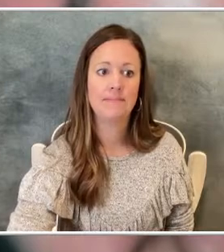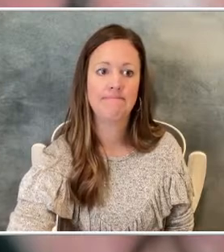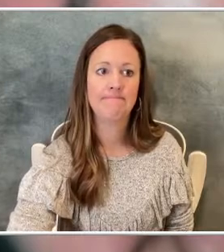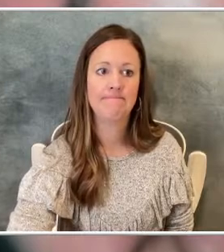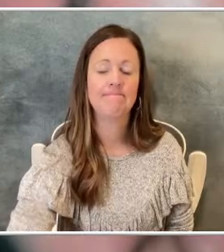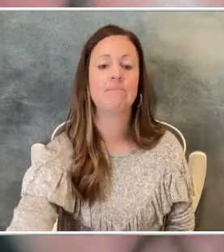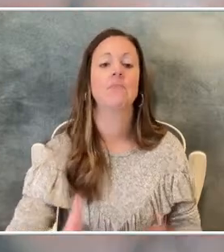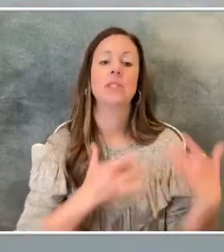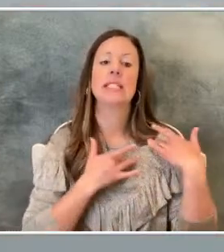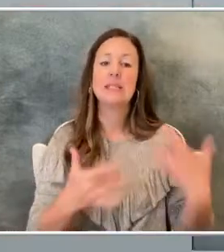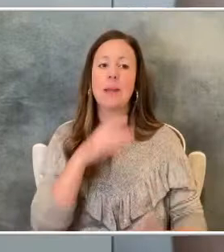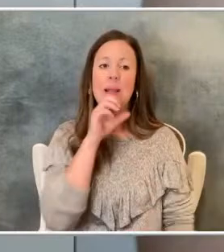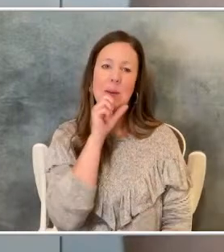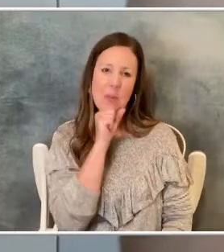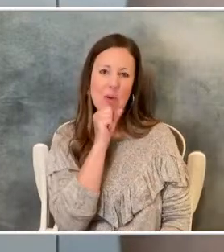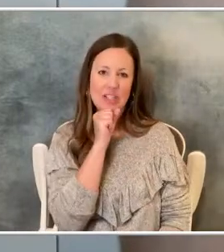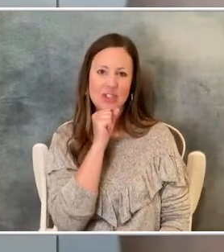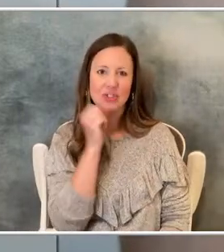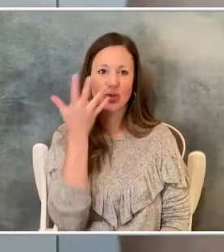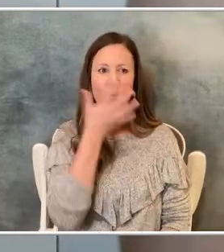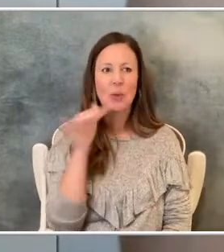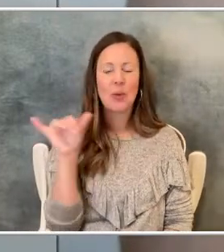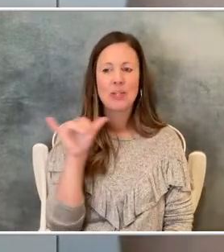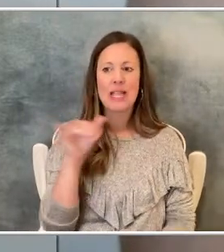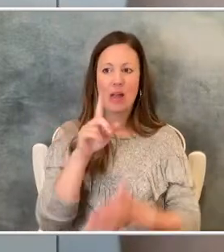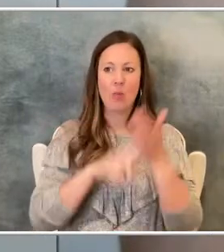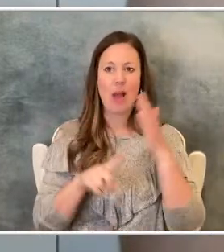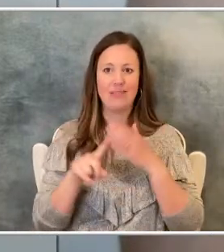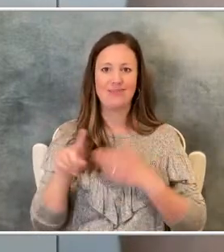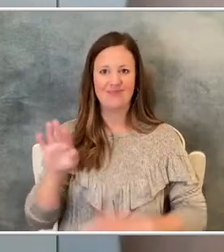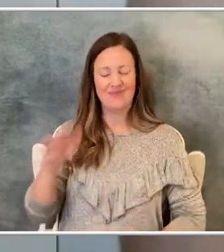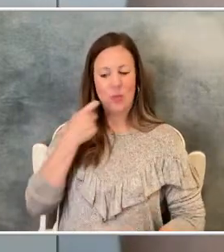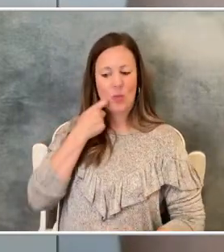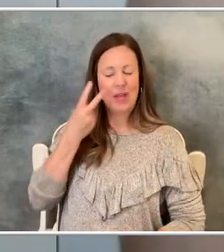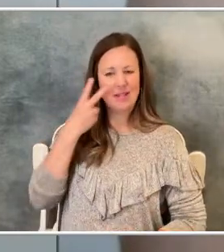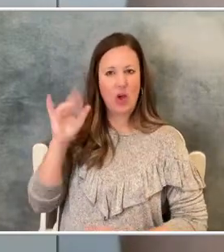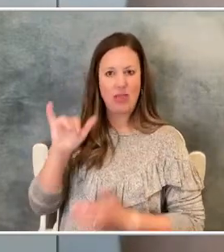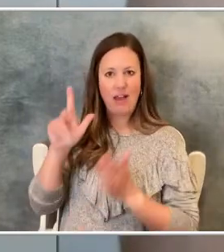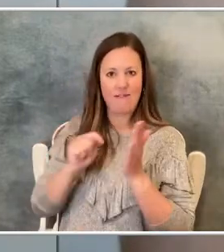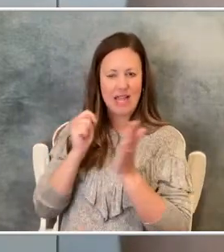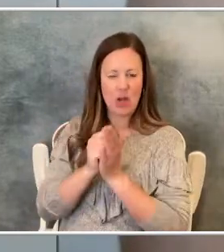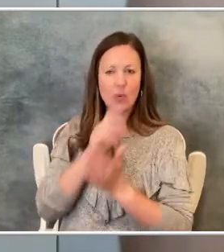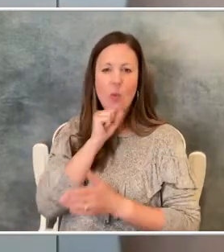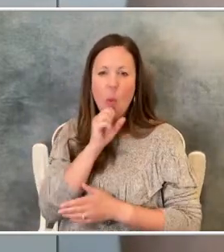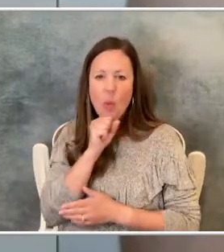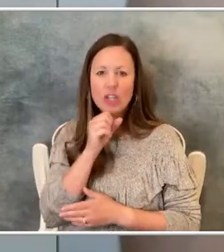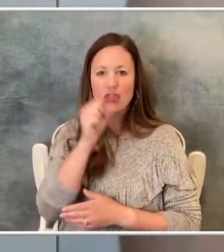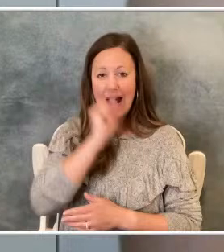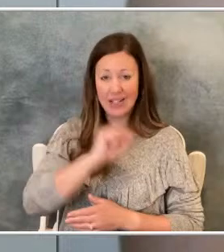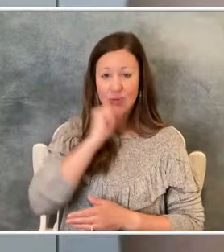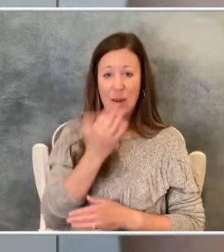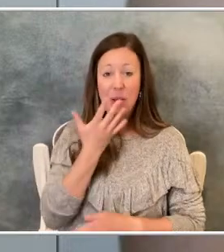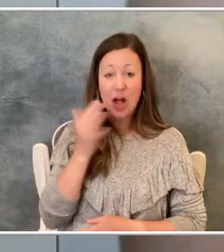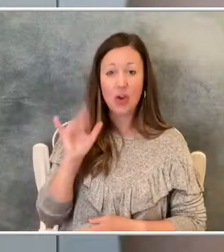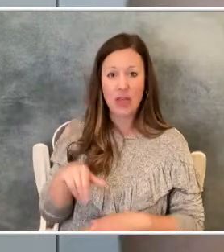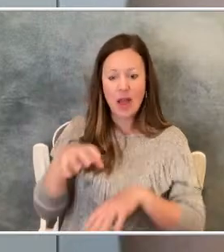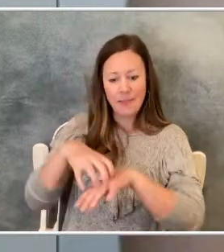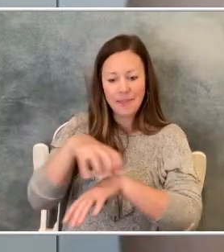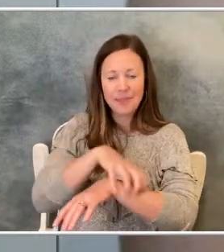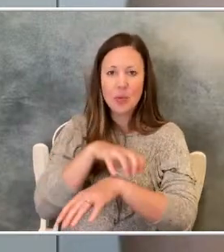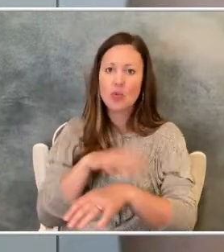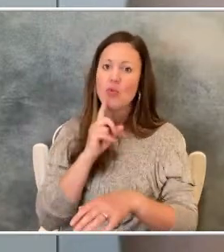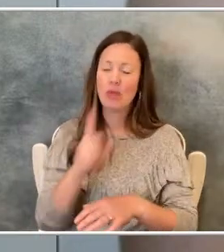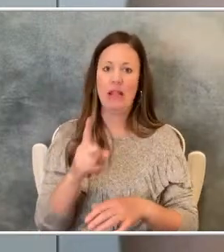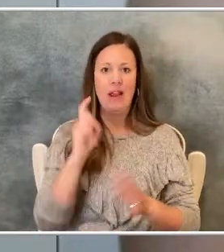orange. It looks like what Mom described here, you know, like an orange sherbet. It's going to look like that. So it's very classic,